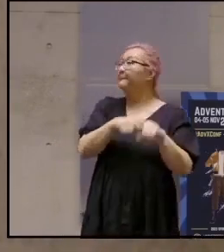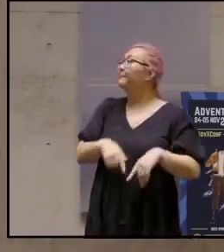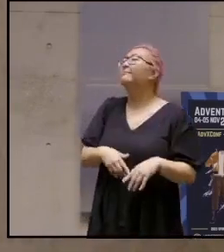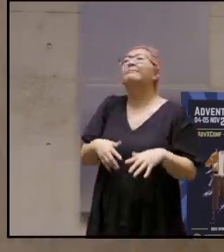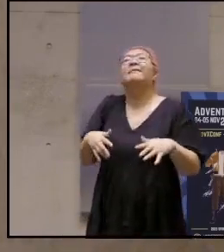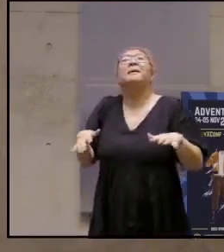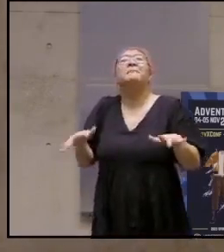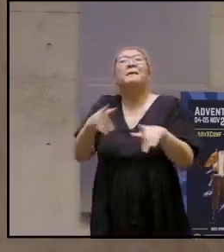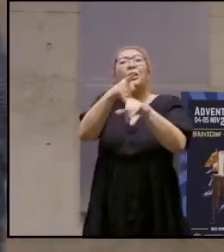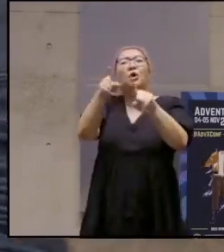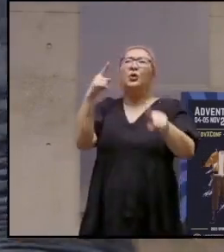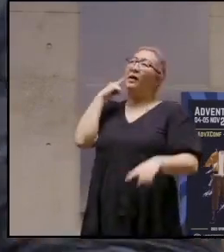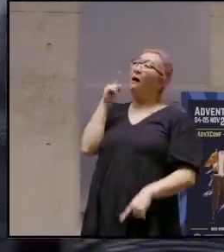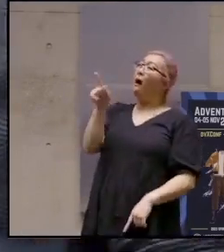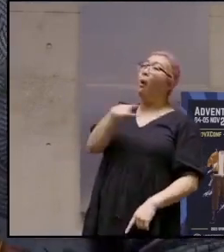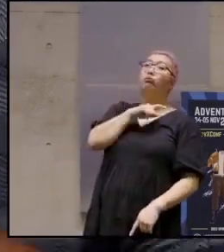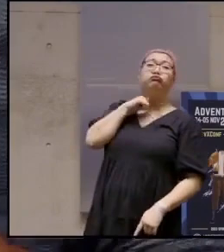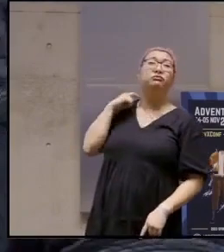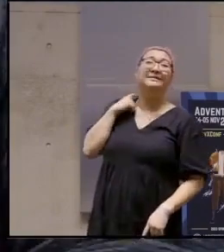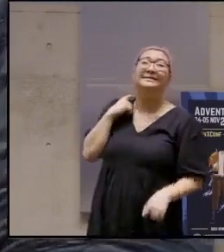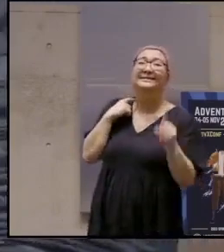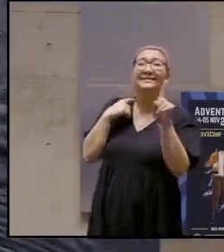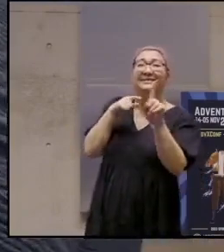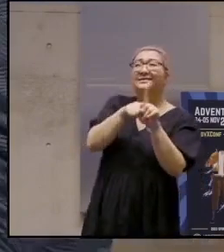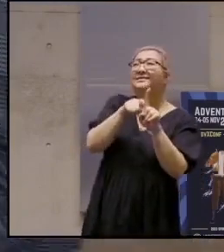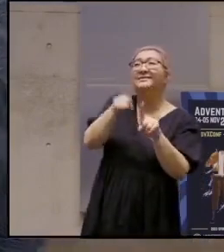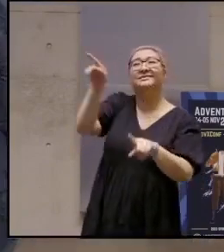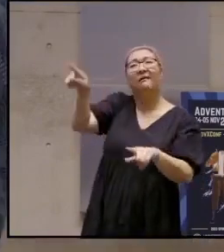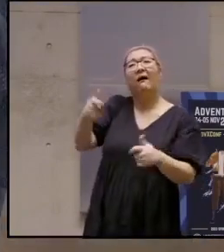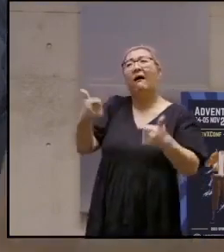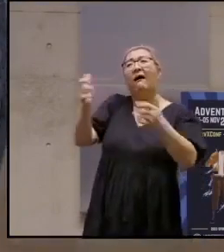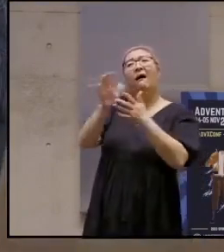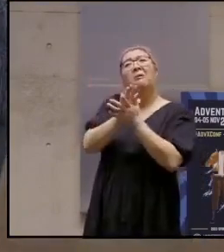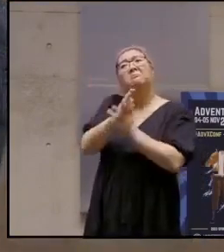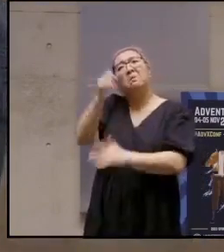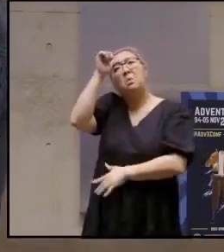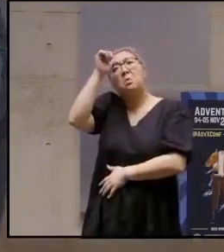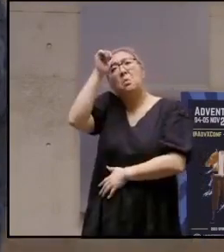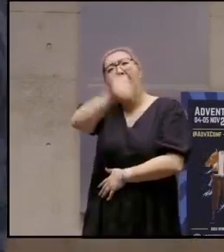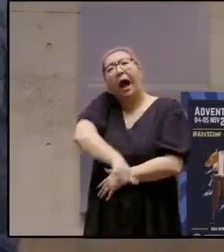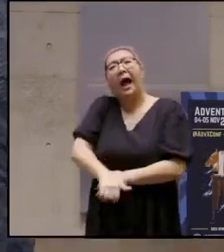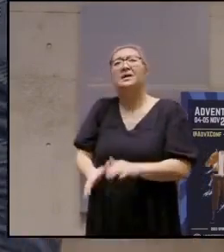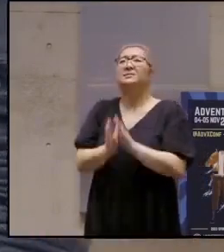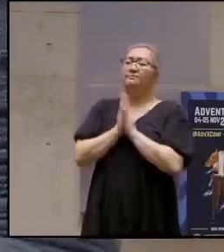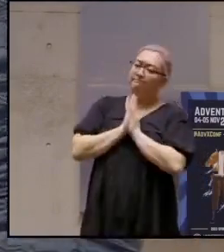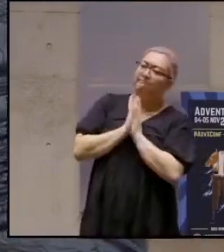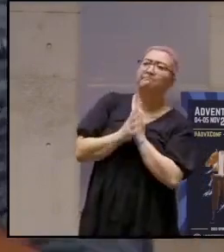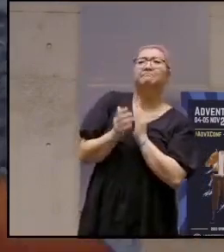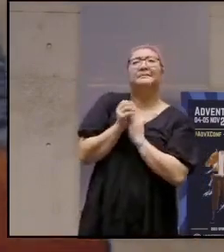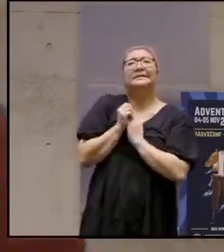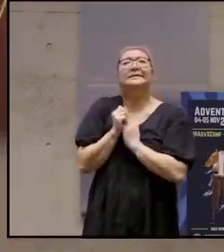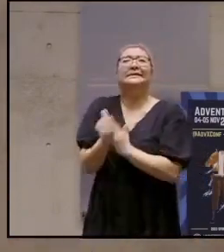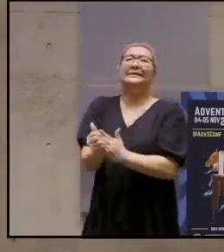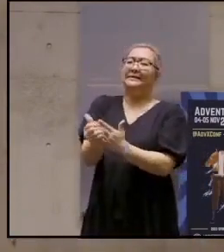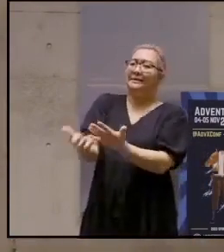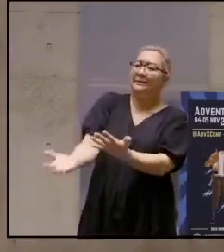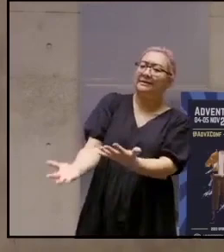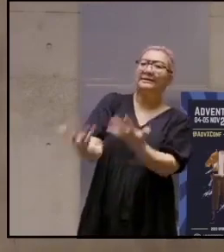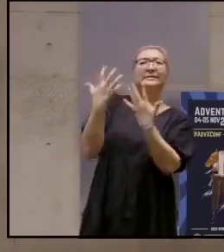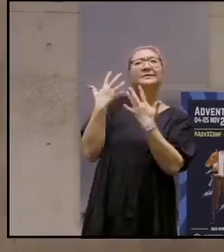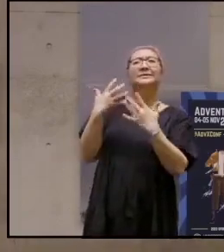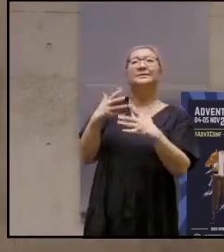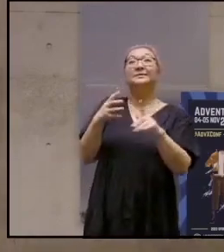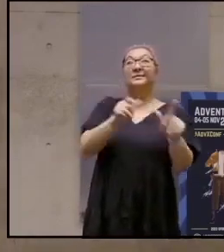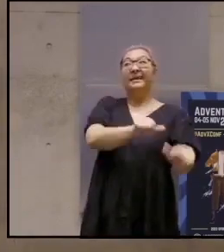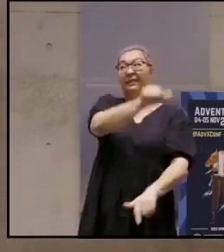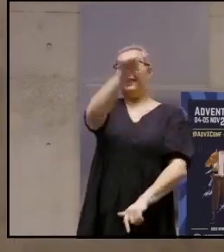a wise and moralizing leader. He was a priest, of course. He might have even felt a bit Christ-like in the way he did this, while Allende must have been the